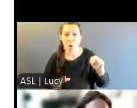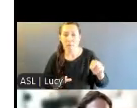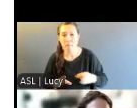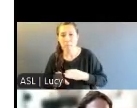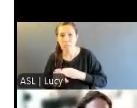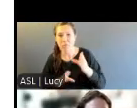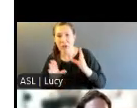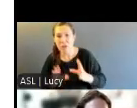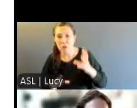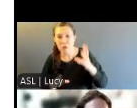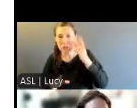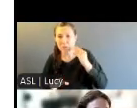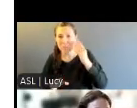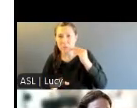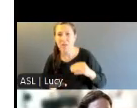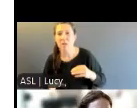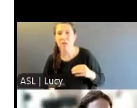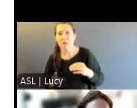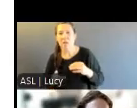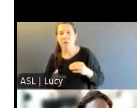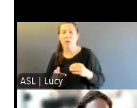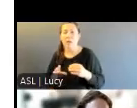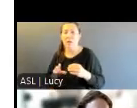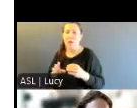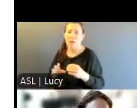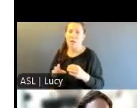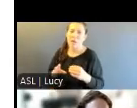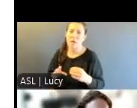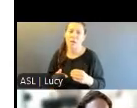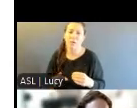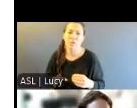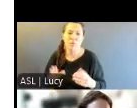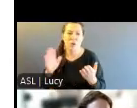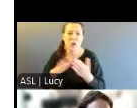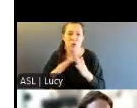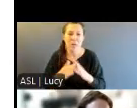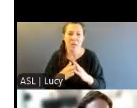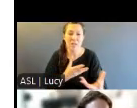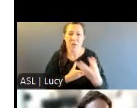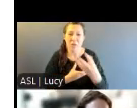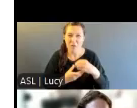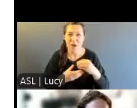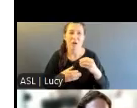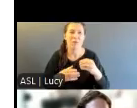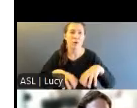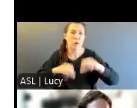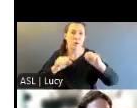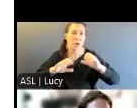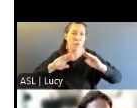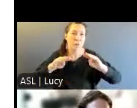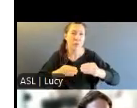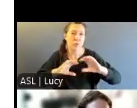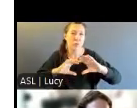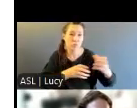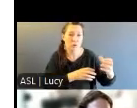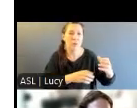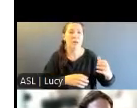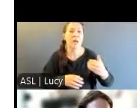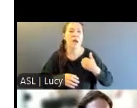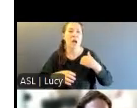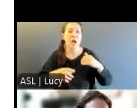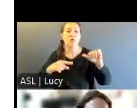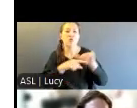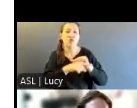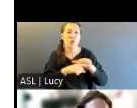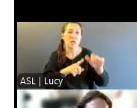the communities they engaged through their interviews and focus groups. They received training and mentorship from our team at TIER to support